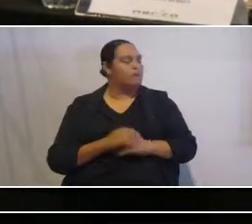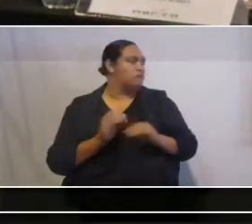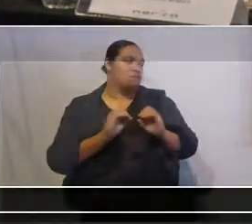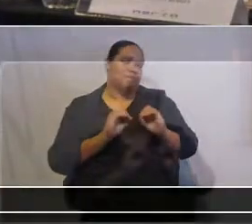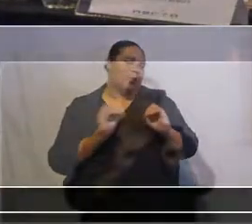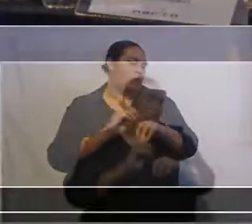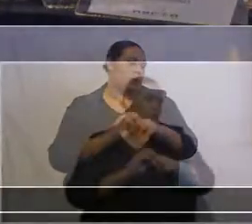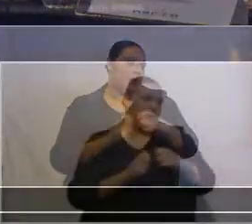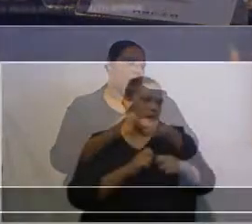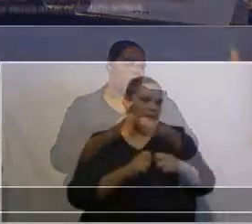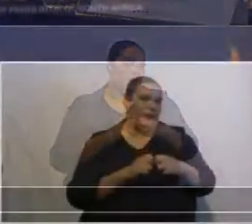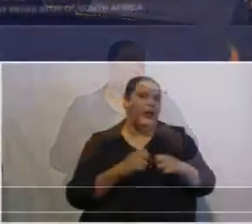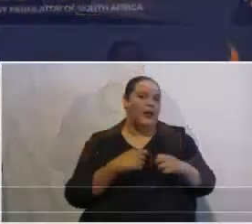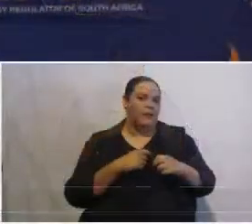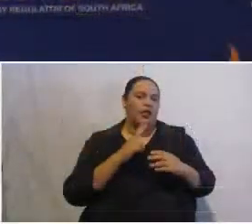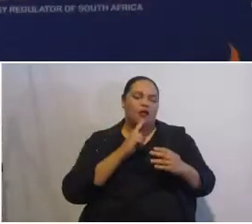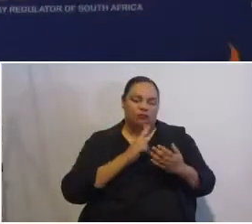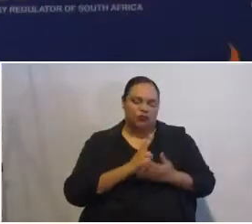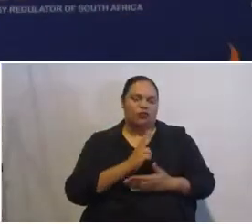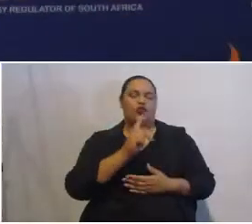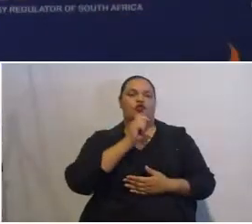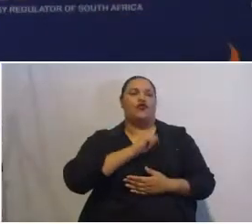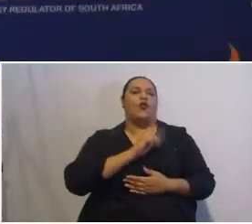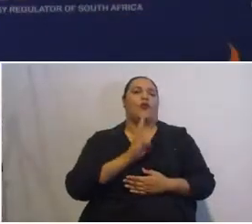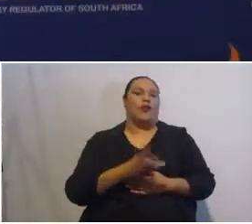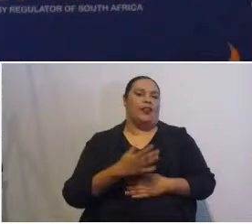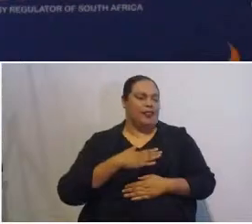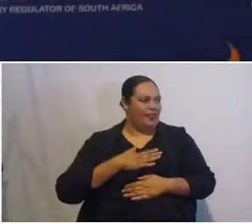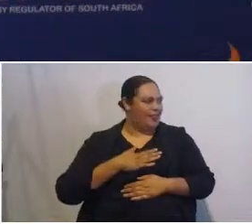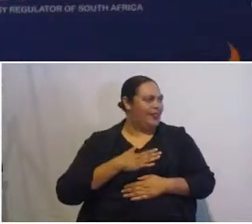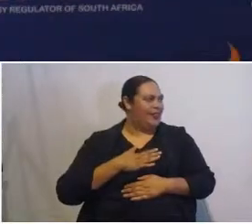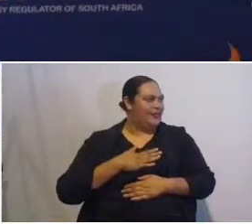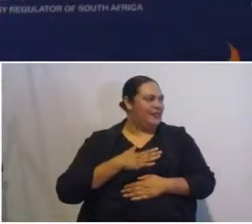Not at all, and I do swear to tell the truth.